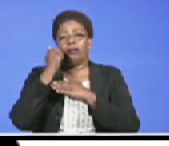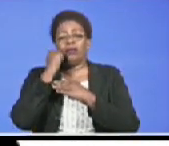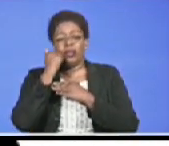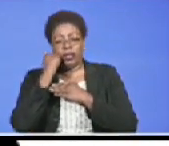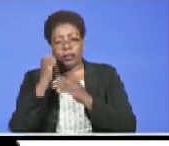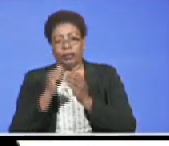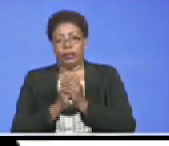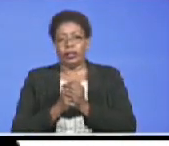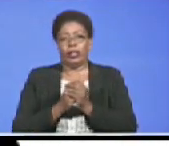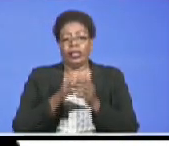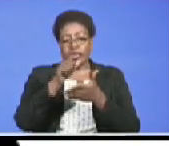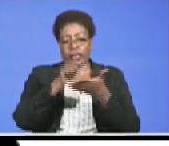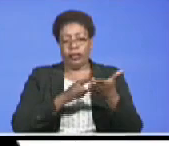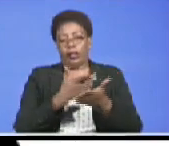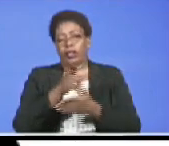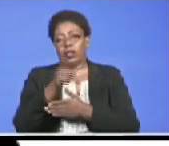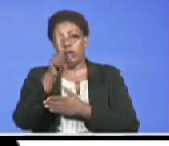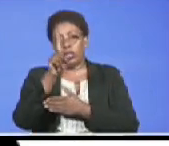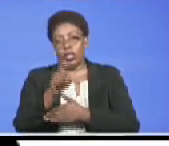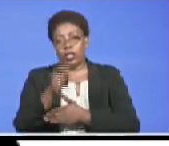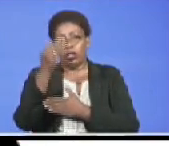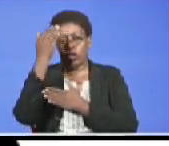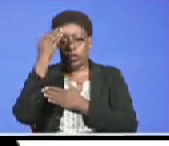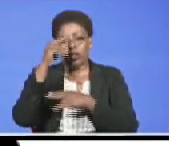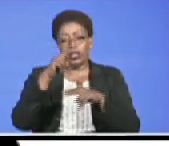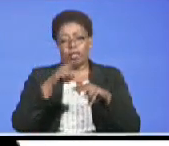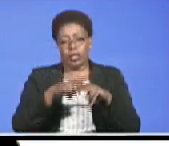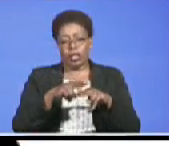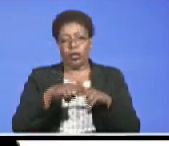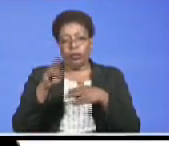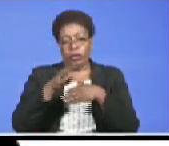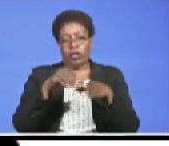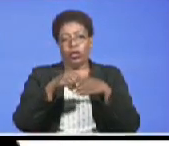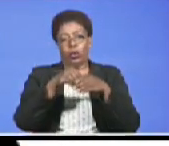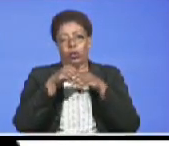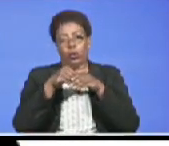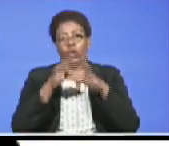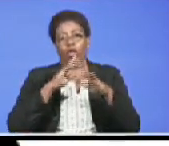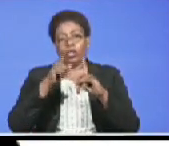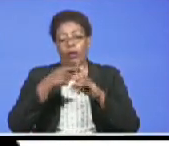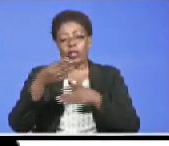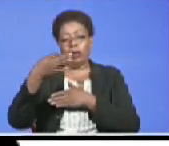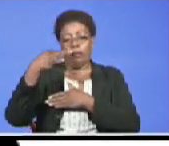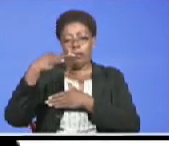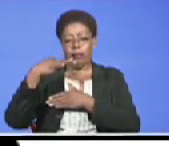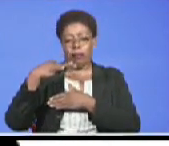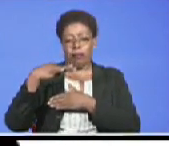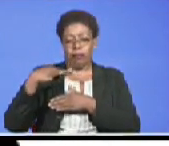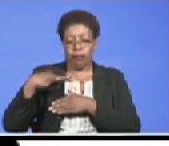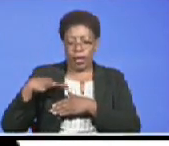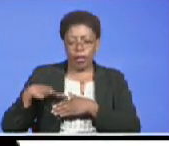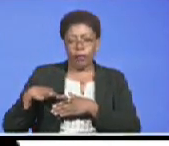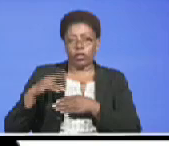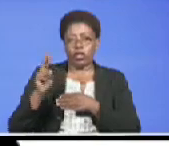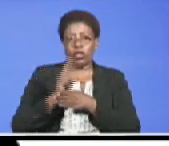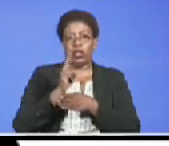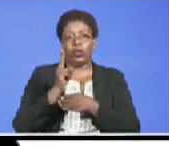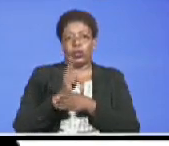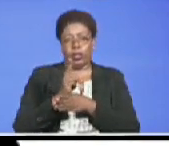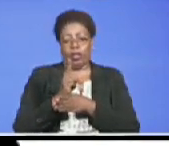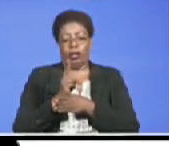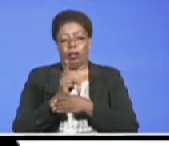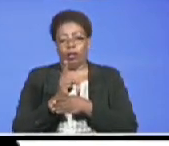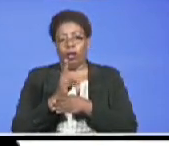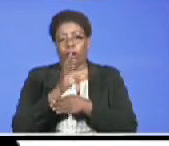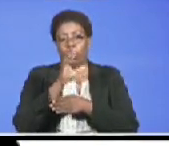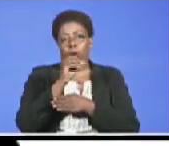Things You Should Know, Cleopatra Murphy sits down with an entrepreneur who touts the benefits of using organic feminine products,